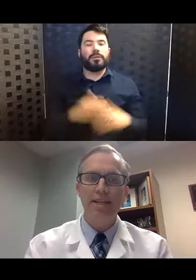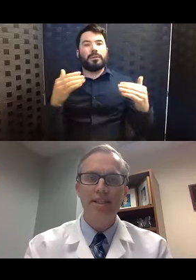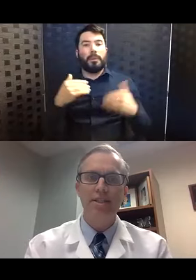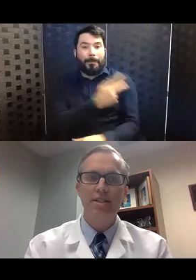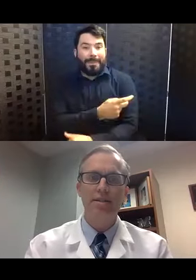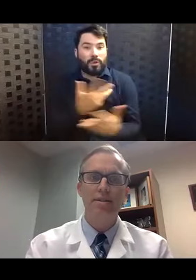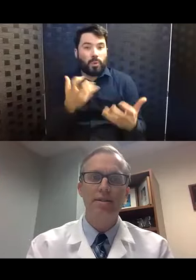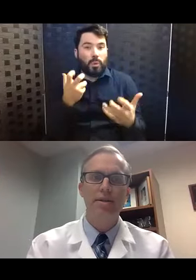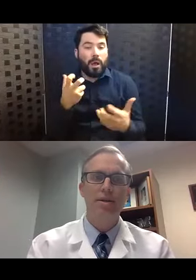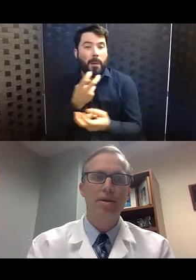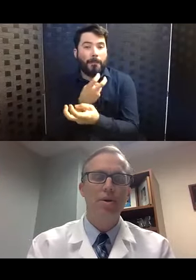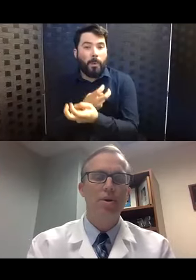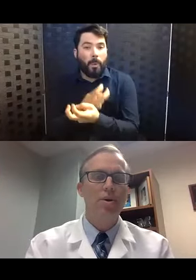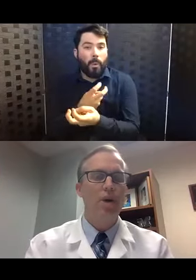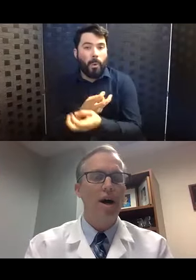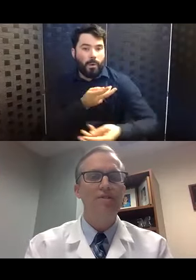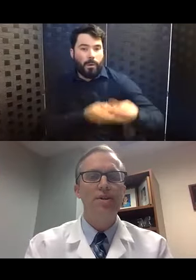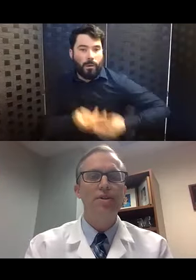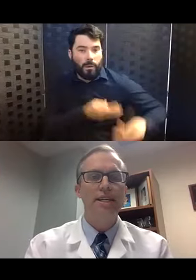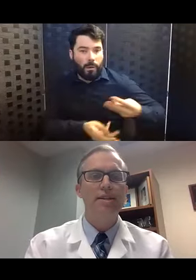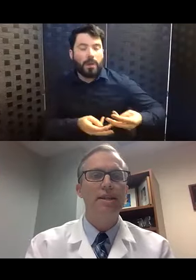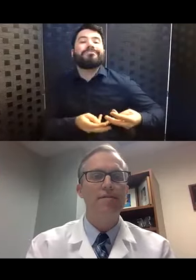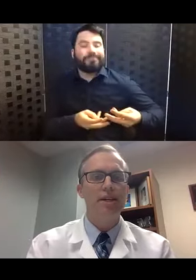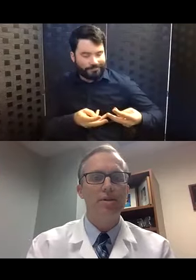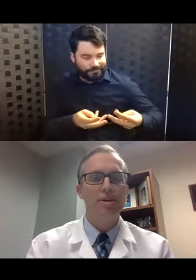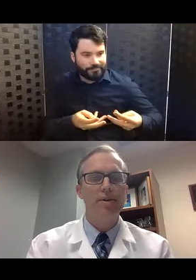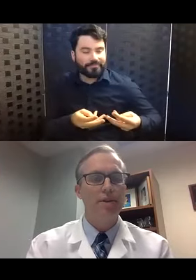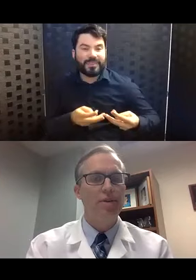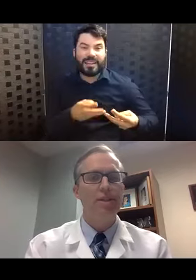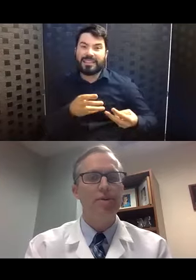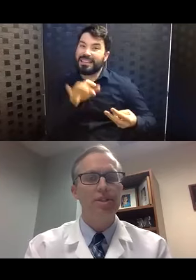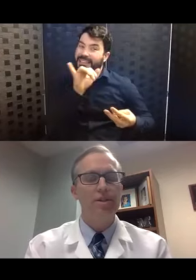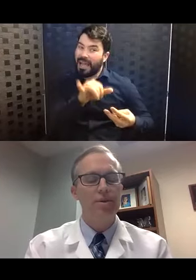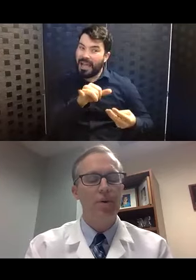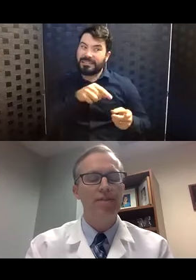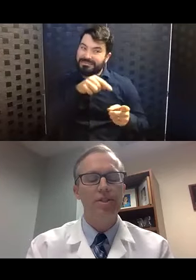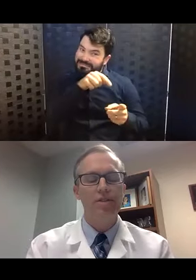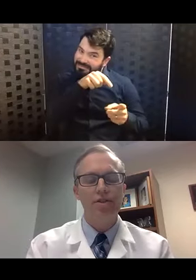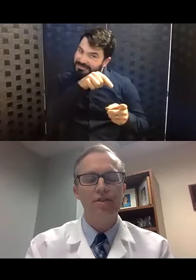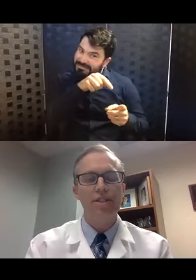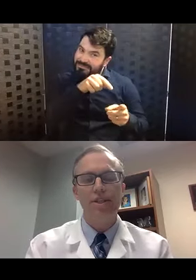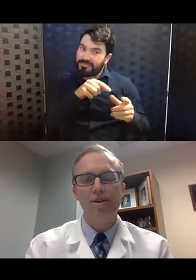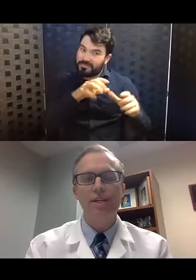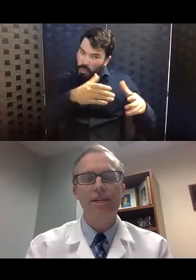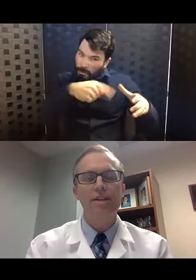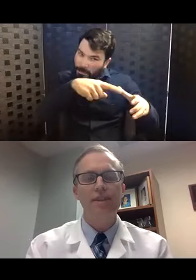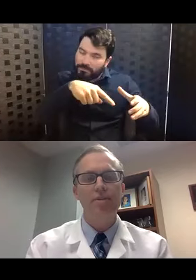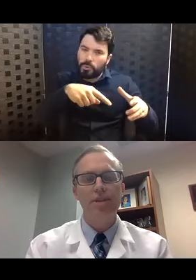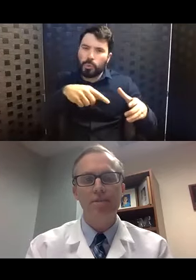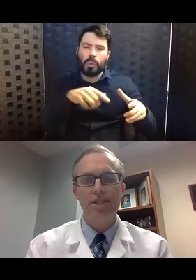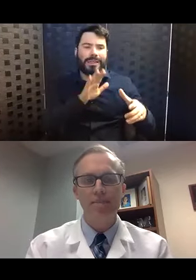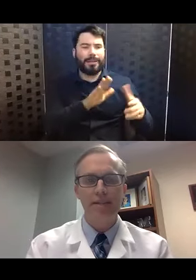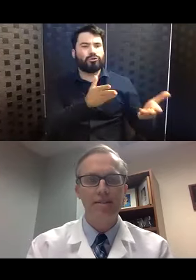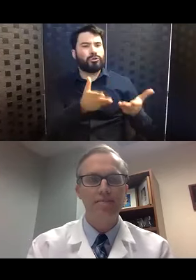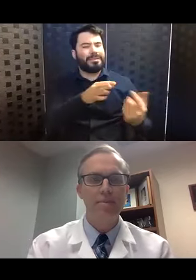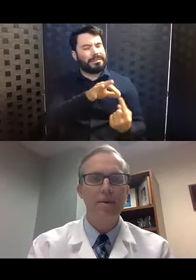transplantations, who are often uniquely who often receive services that are uniquely available here at